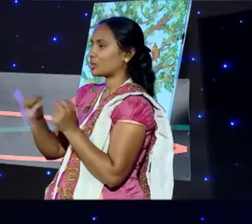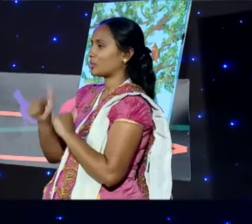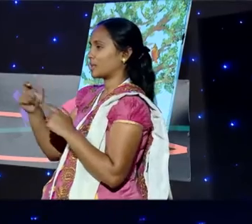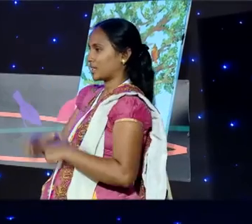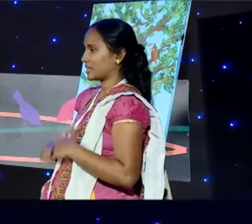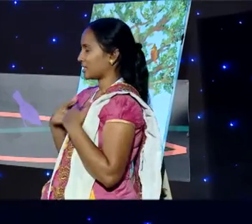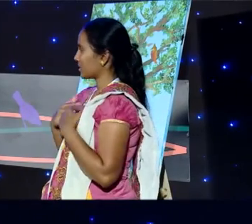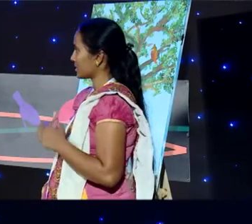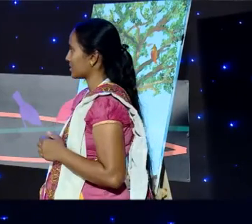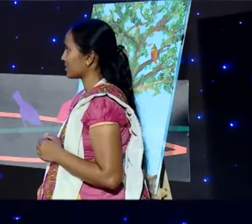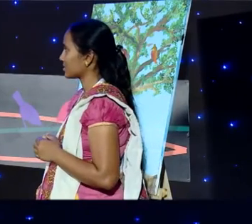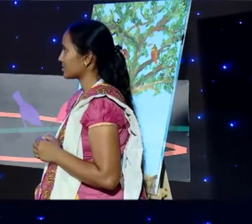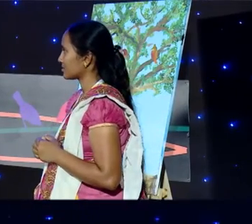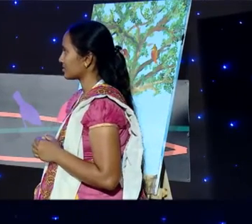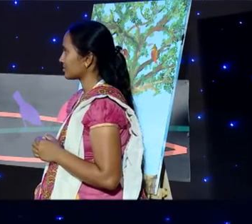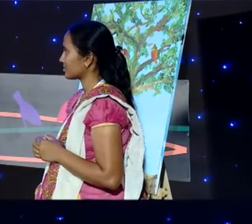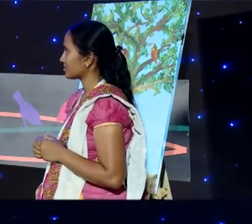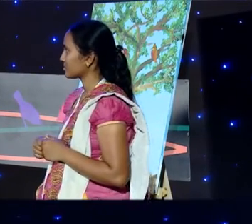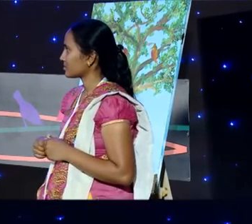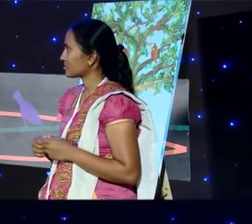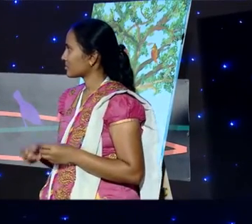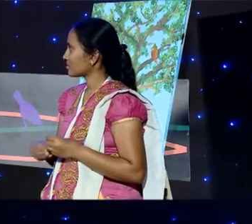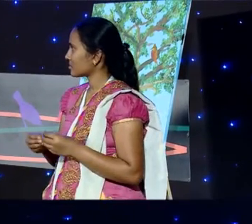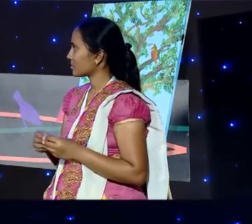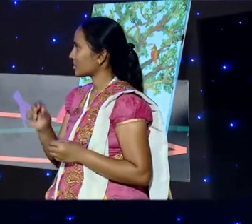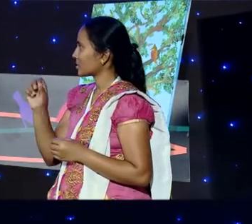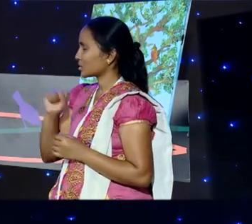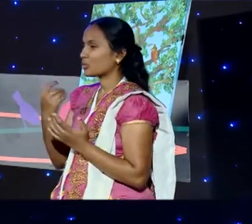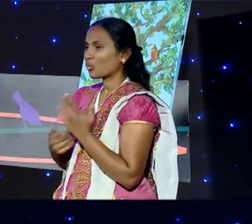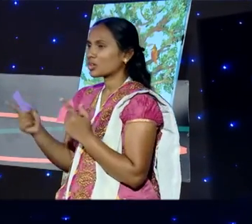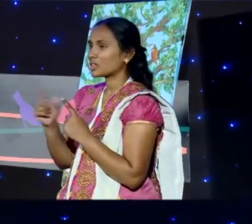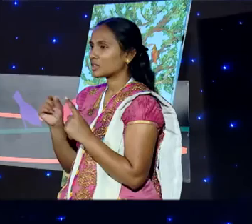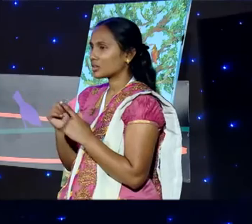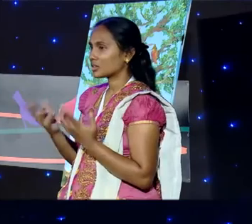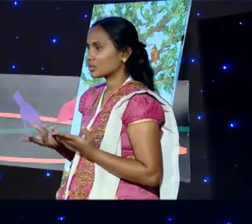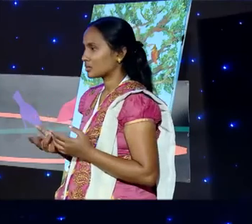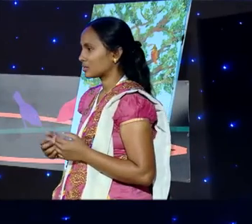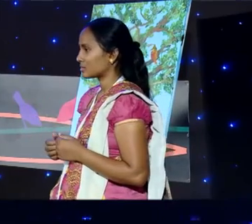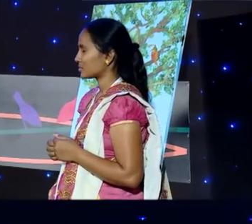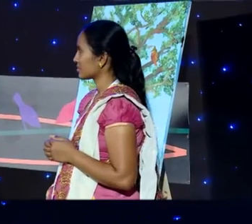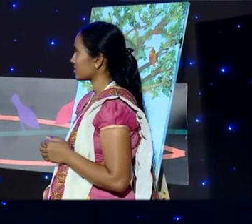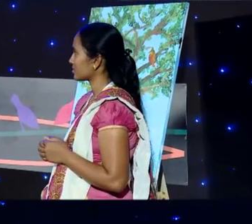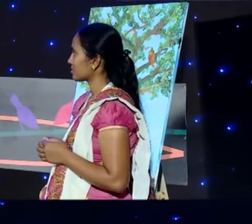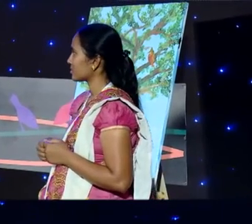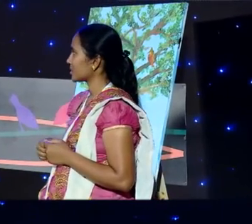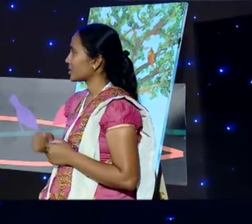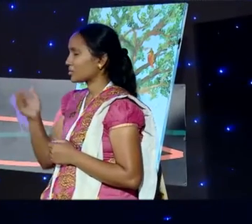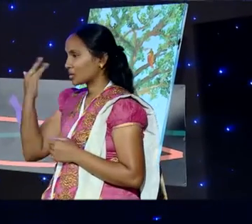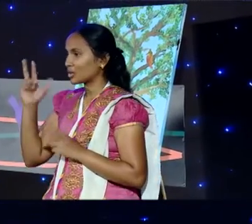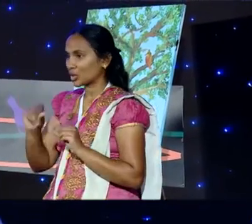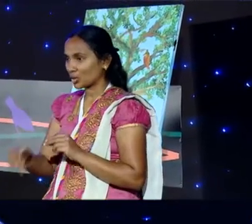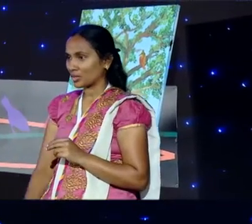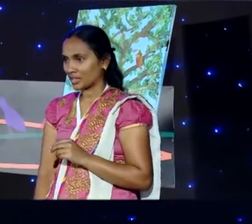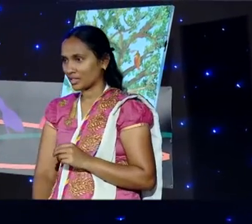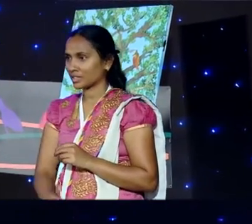suffering. Maybe he can just be who he is and give in his own way. So what did he do? He did something remarkable. Because he has no legs, he would